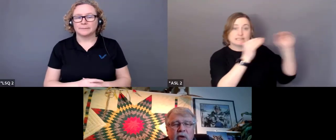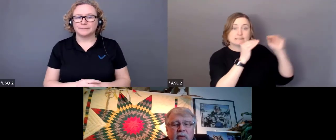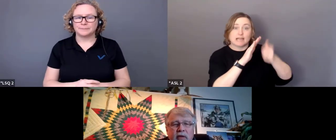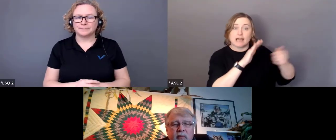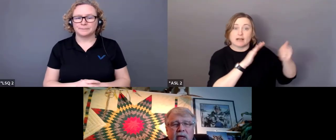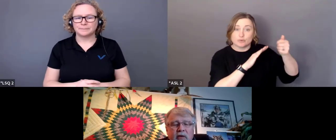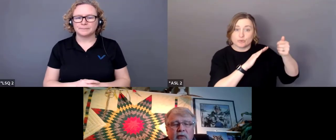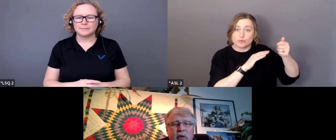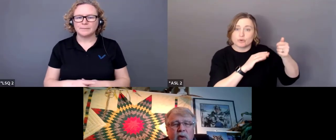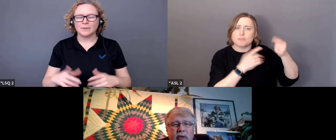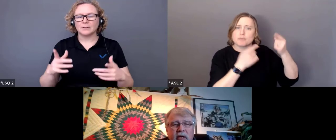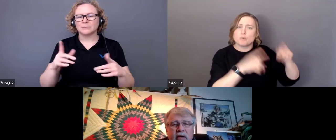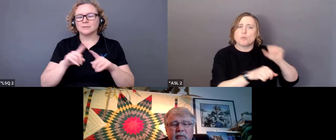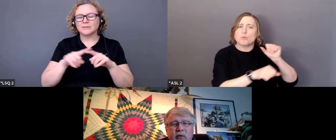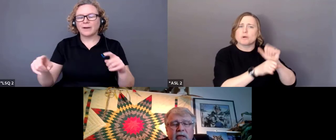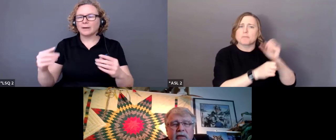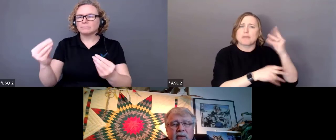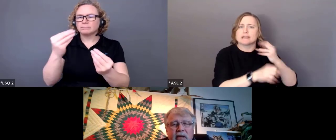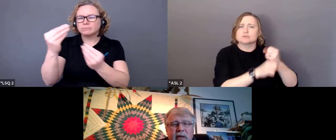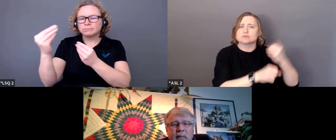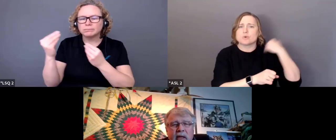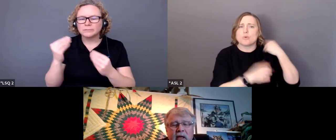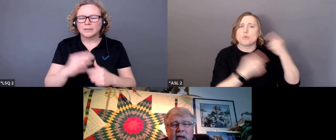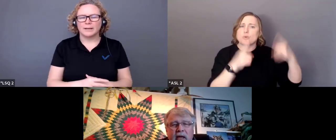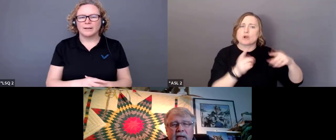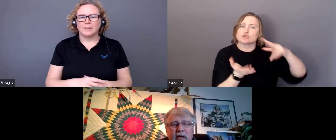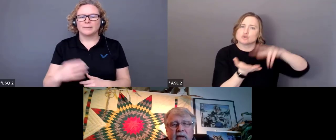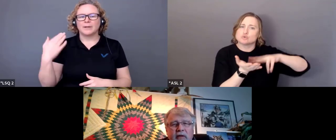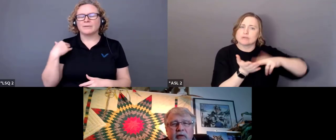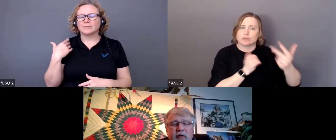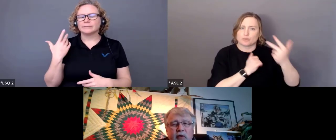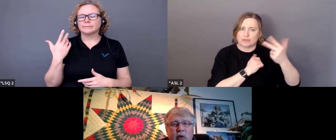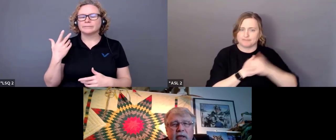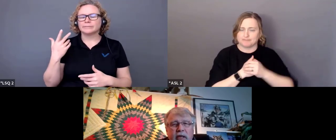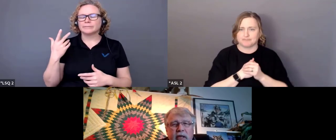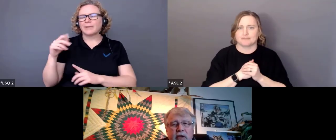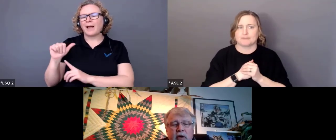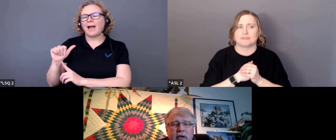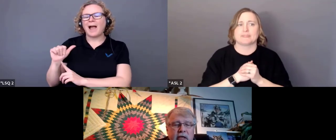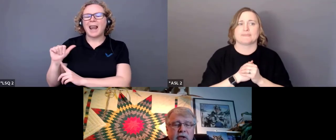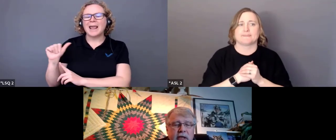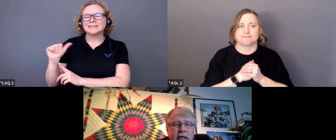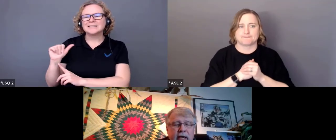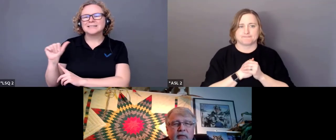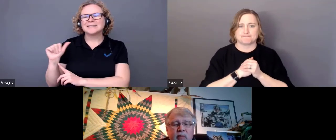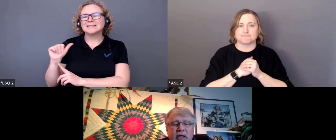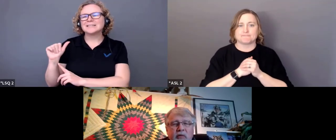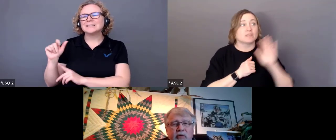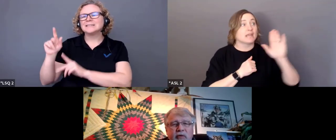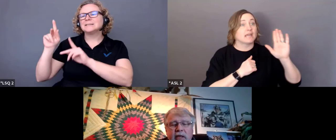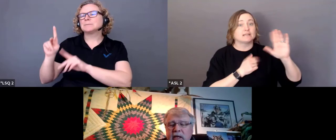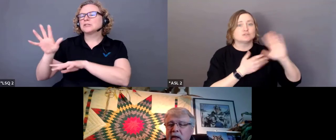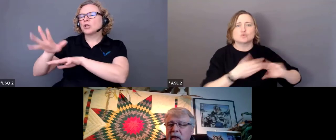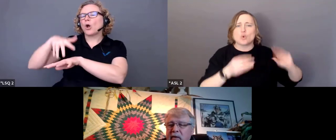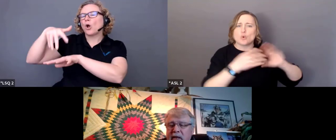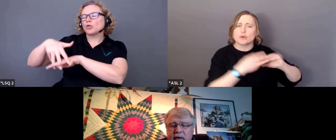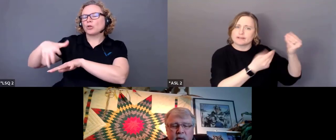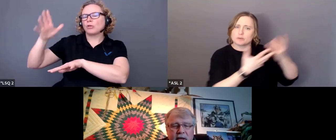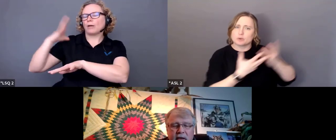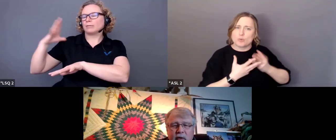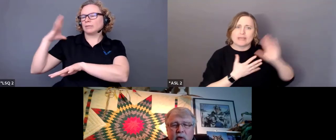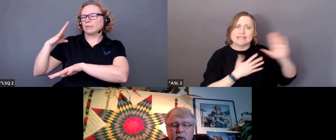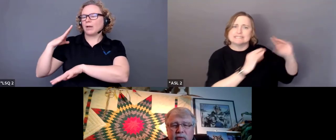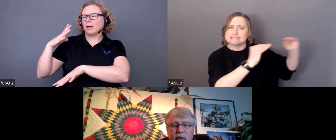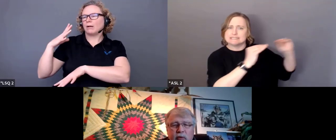Skeed, when I worked with him many years ago up in the area of Treaty 3. And this is a story that a teaching he gave to me as we were sitting